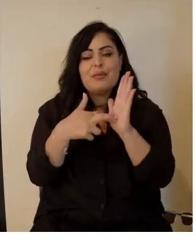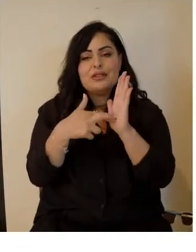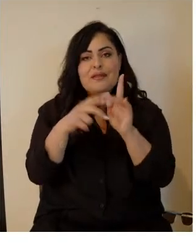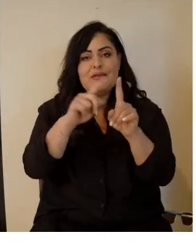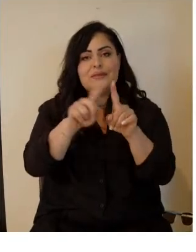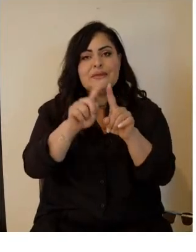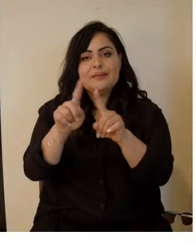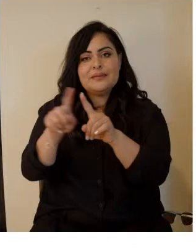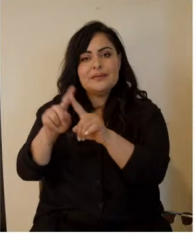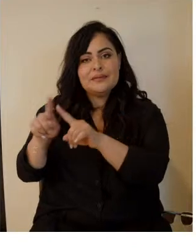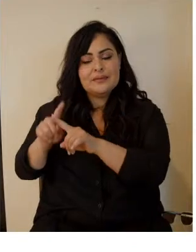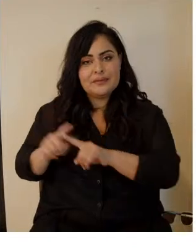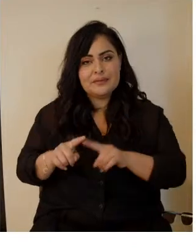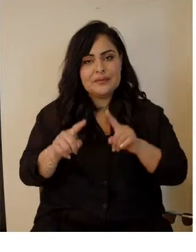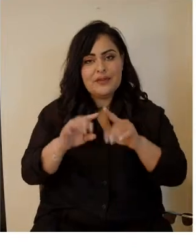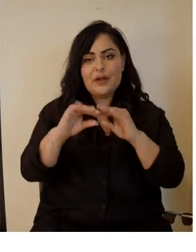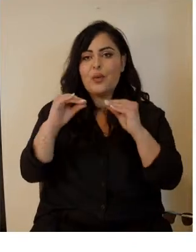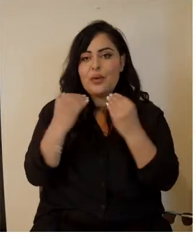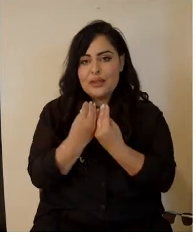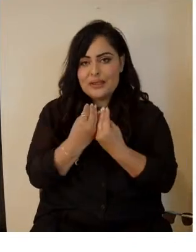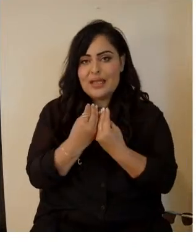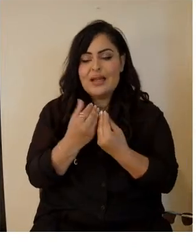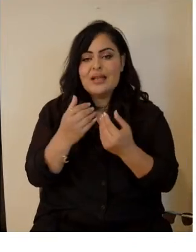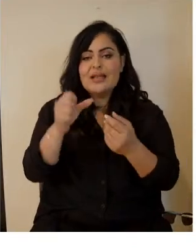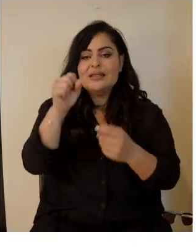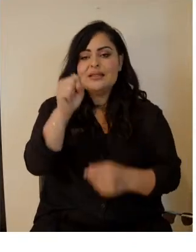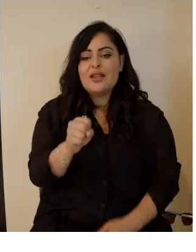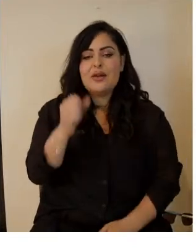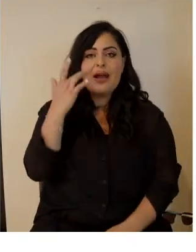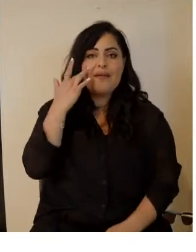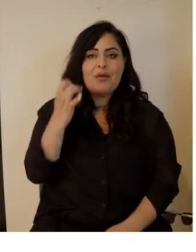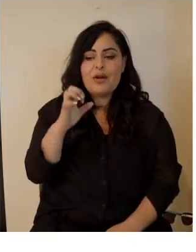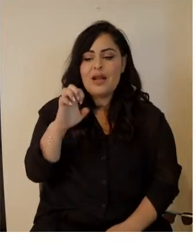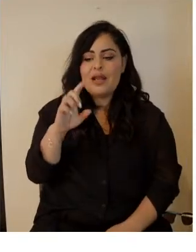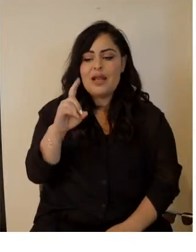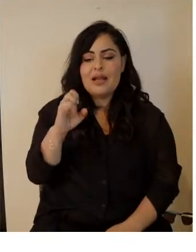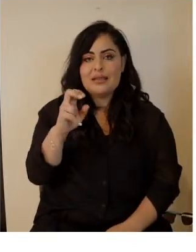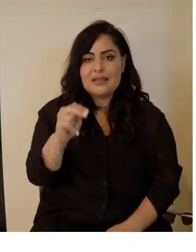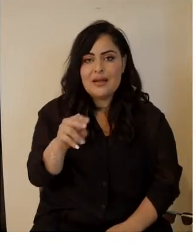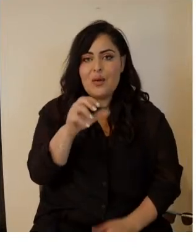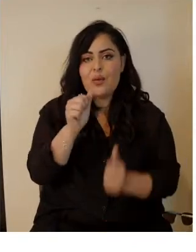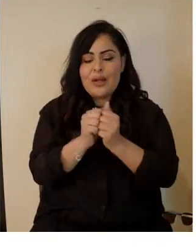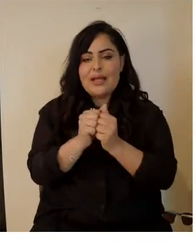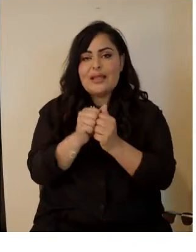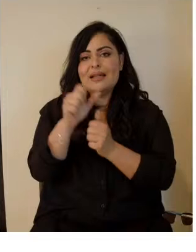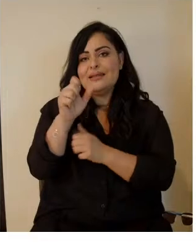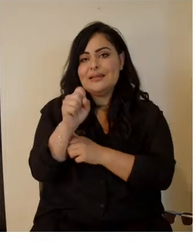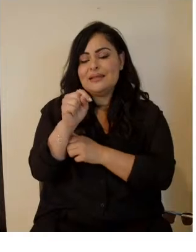place. We're going to start out with California, or Southern California Edison, with Cody Tubbs and Troy Whitman.